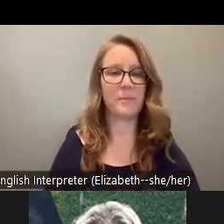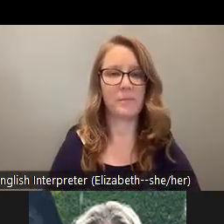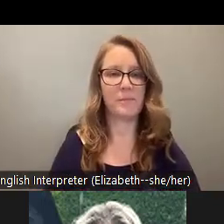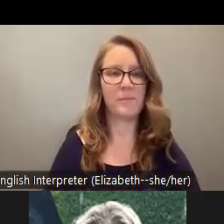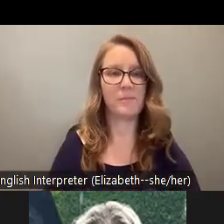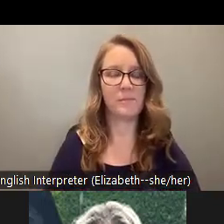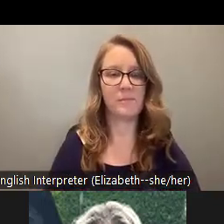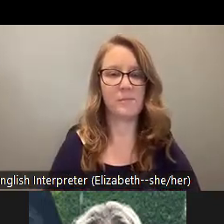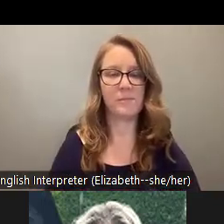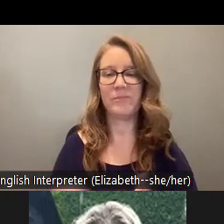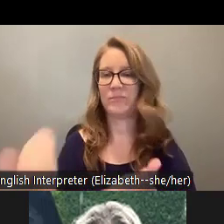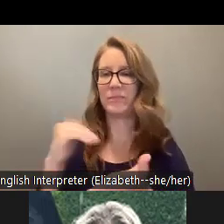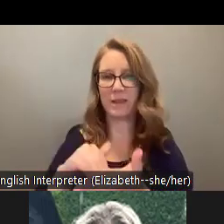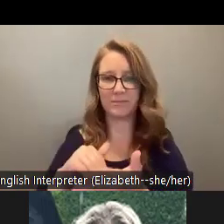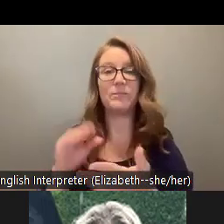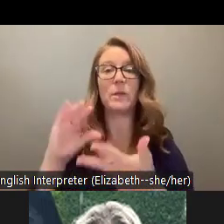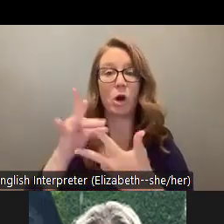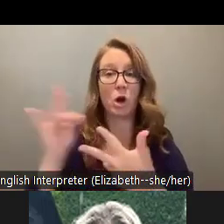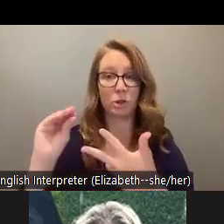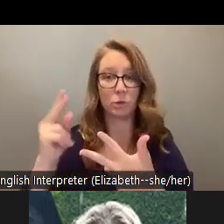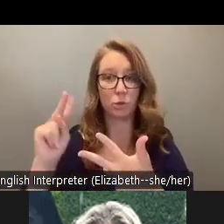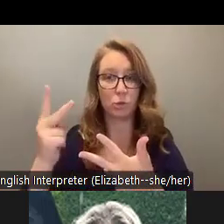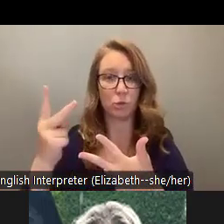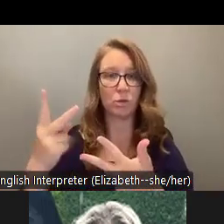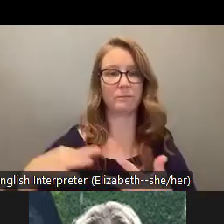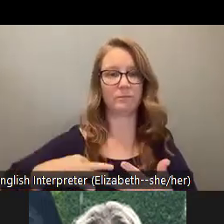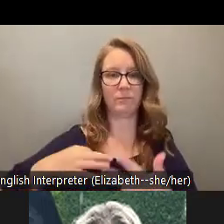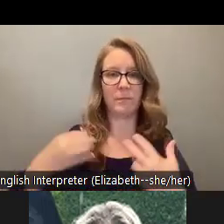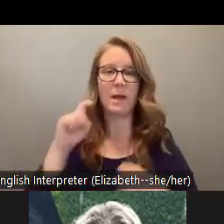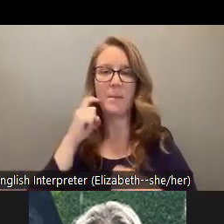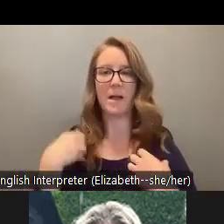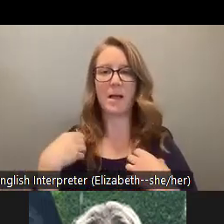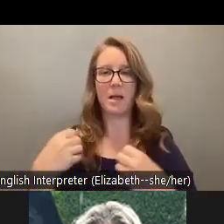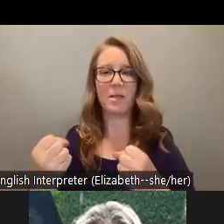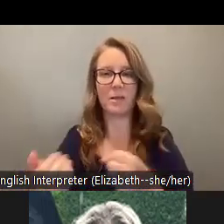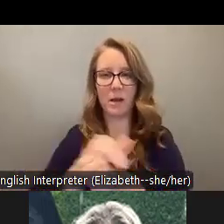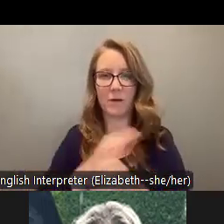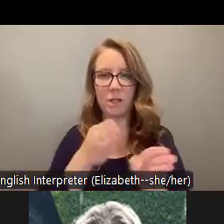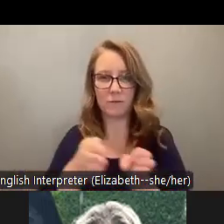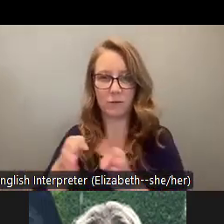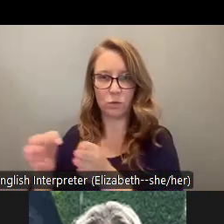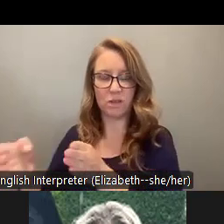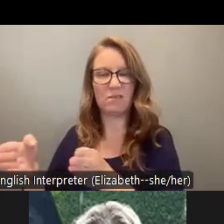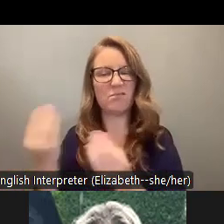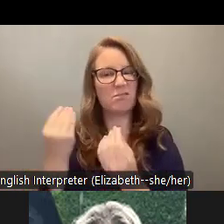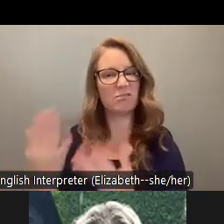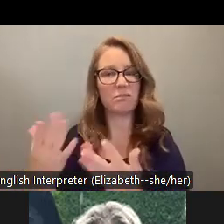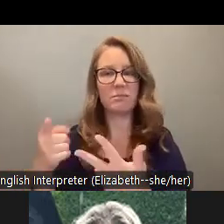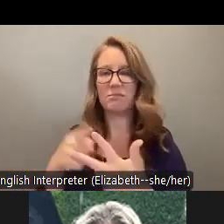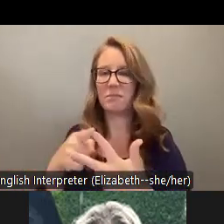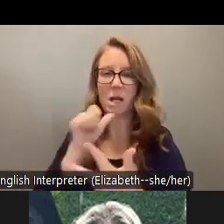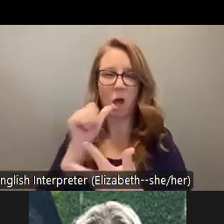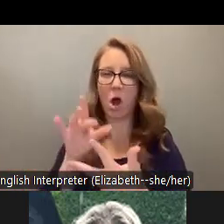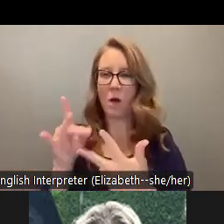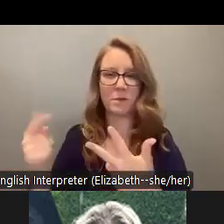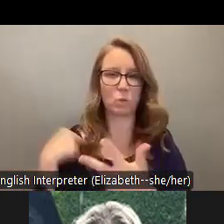And then again, this is option two, eligible Apple Health covered individuals. And again, just to note, this was not the option that was